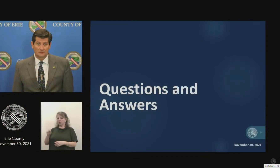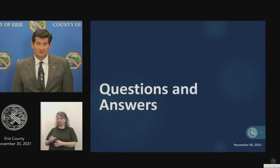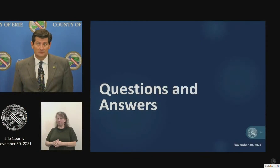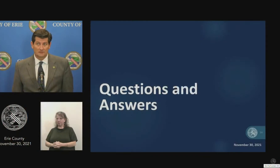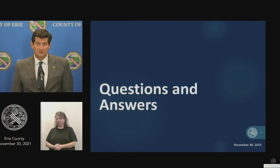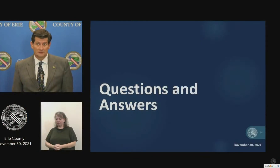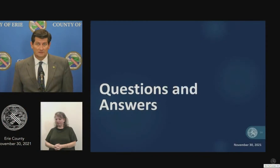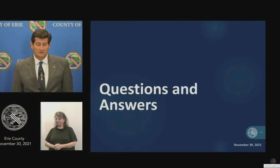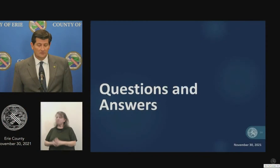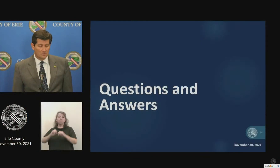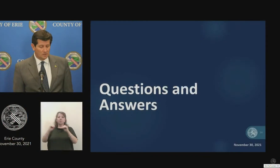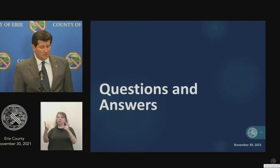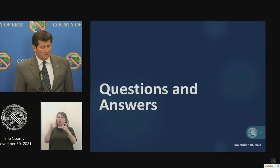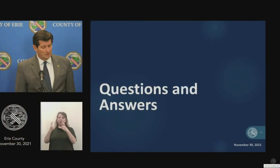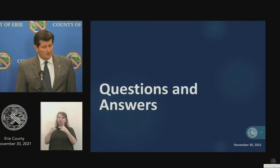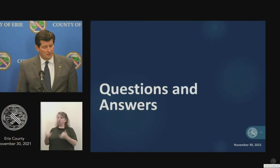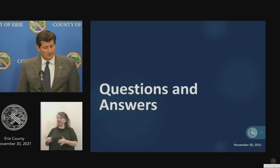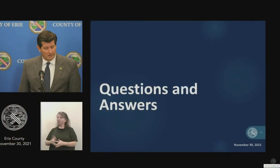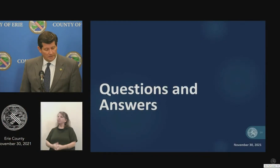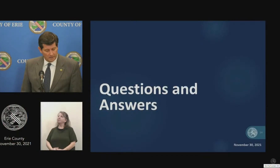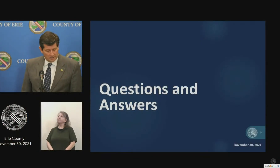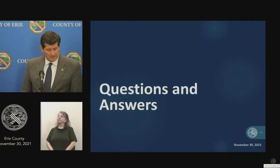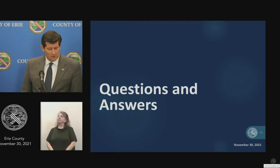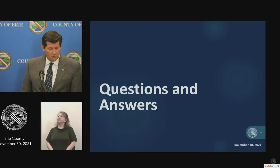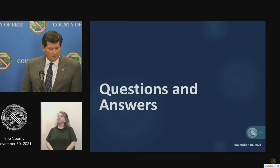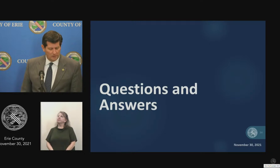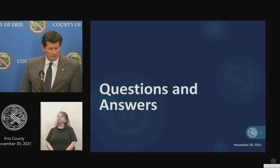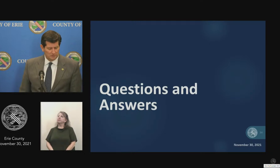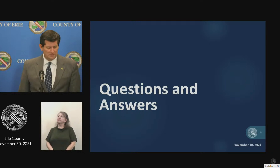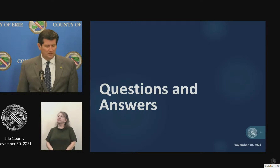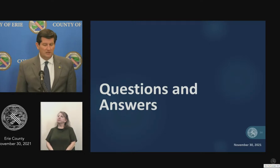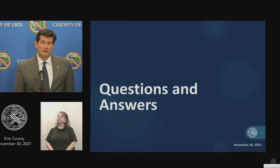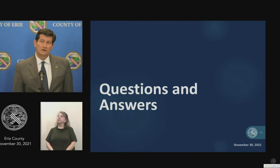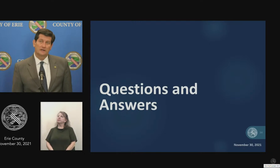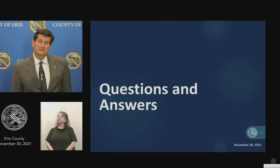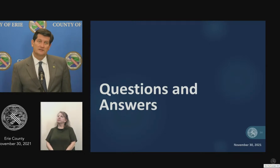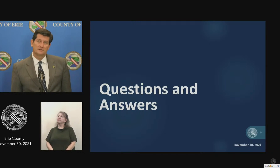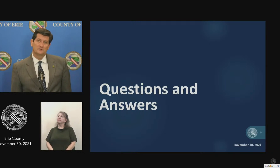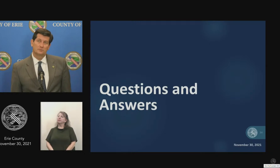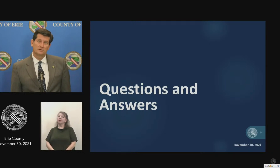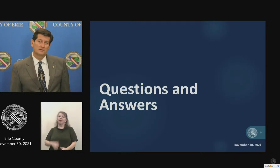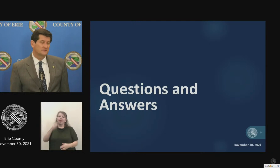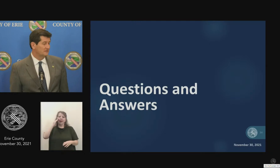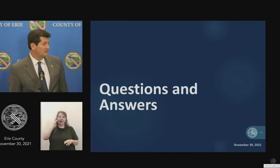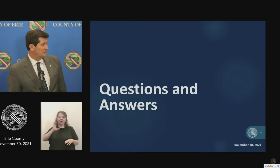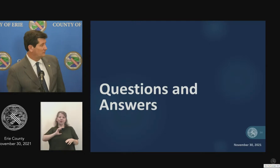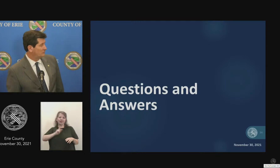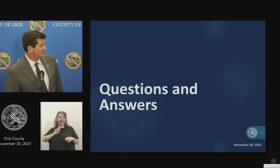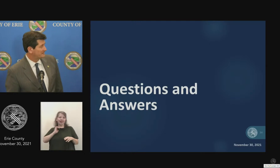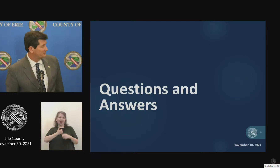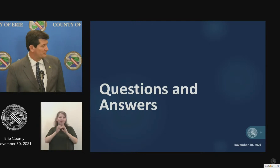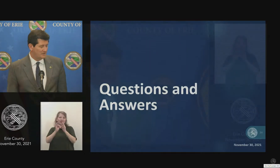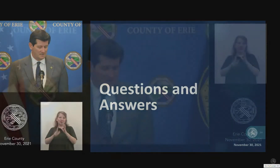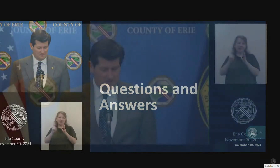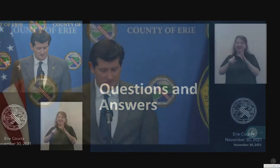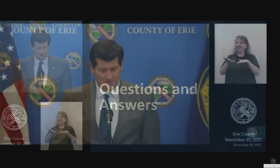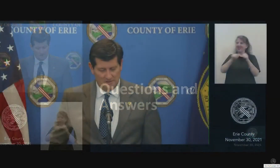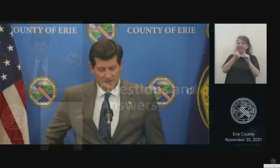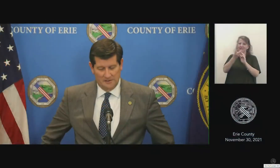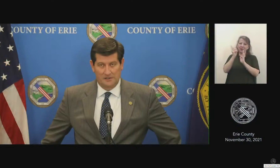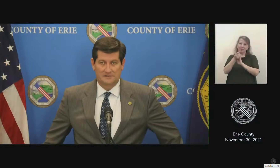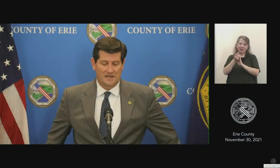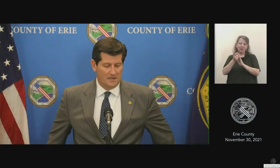No questions at this time, thank you. Okay. I know Chris Kelly, our ASL interpreter, has to leave in a few minutes, and we want to honor